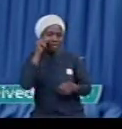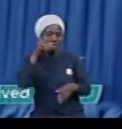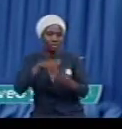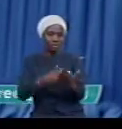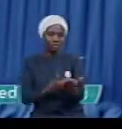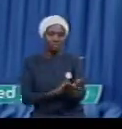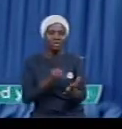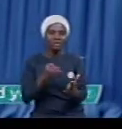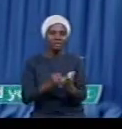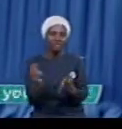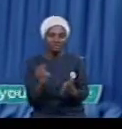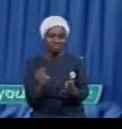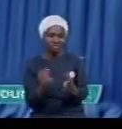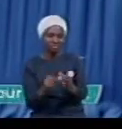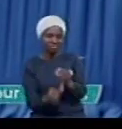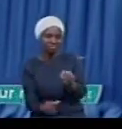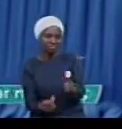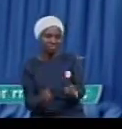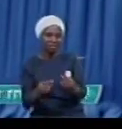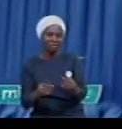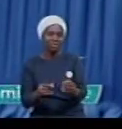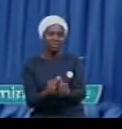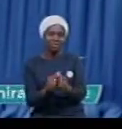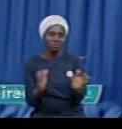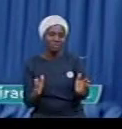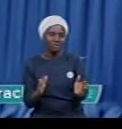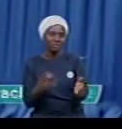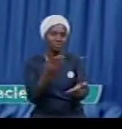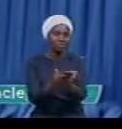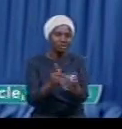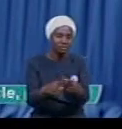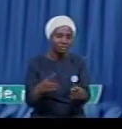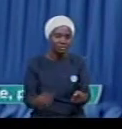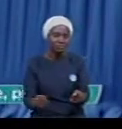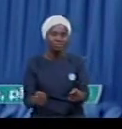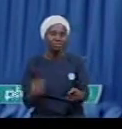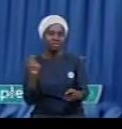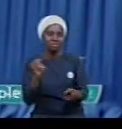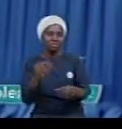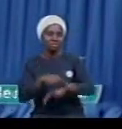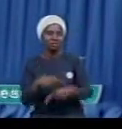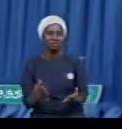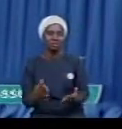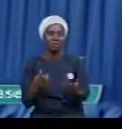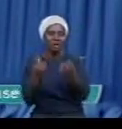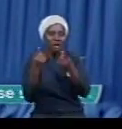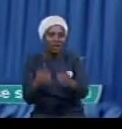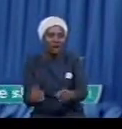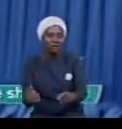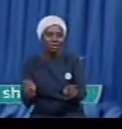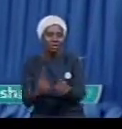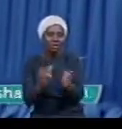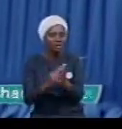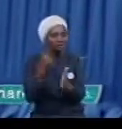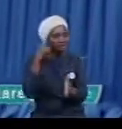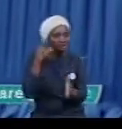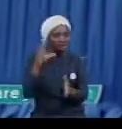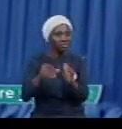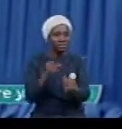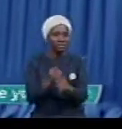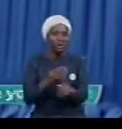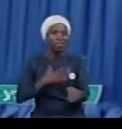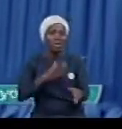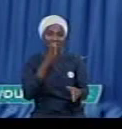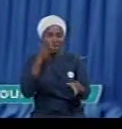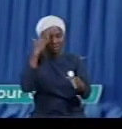me getting to the restroom. It has happened like that for 3 years. My mom knows about it. She has been